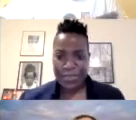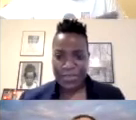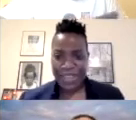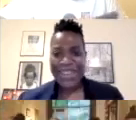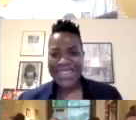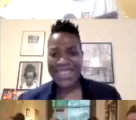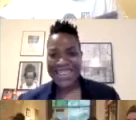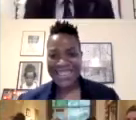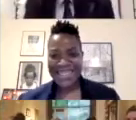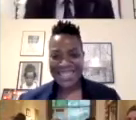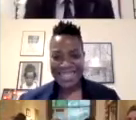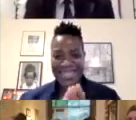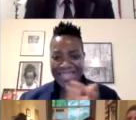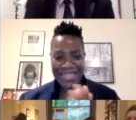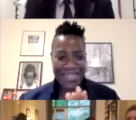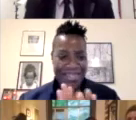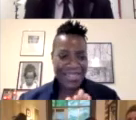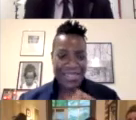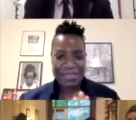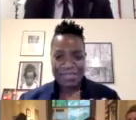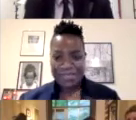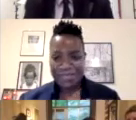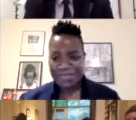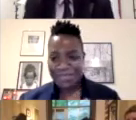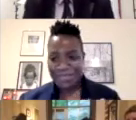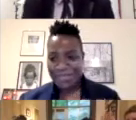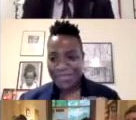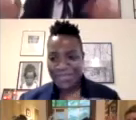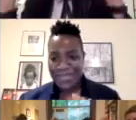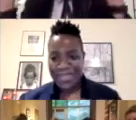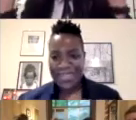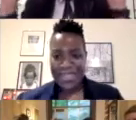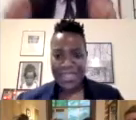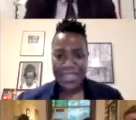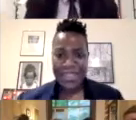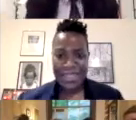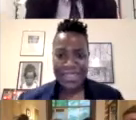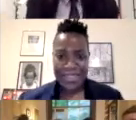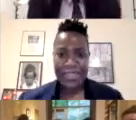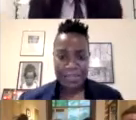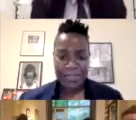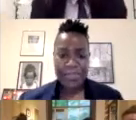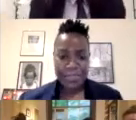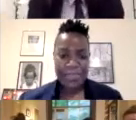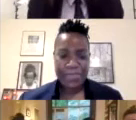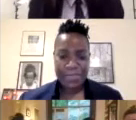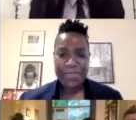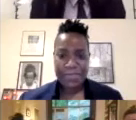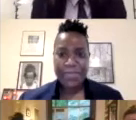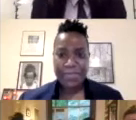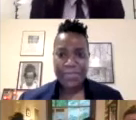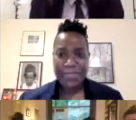thank you thank you heather and thank you all so much not moving on uh melancholy is medium